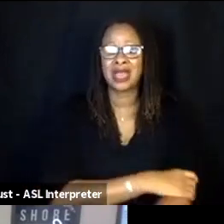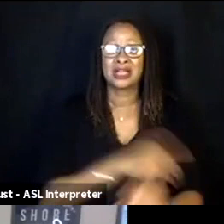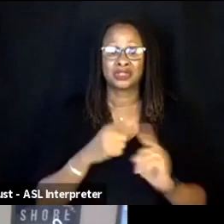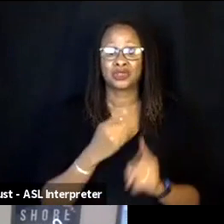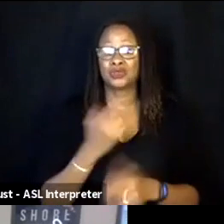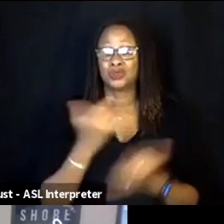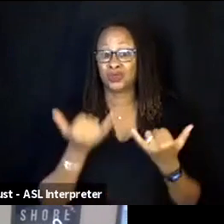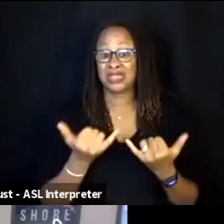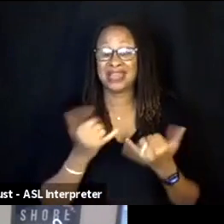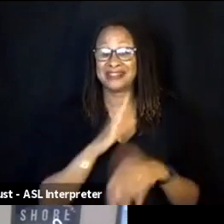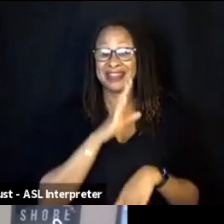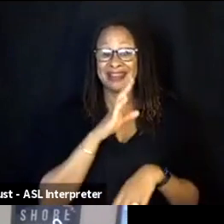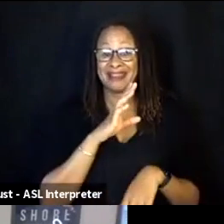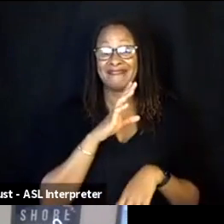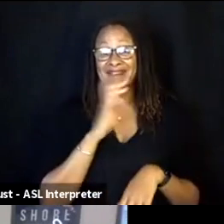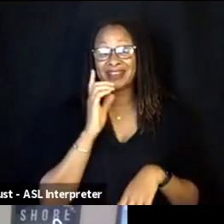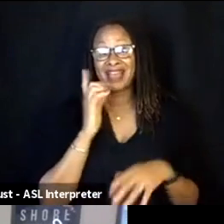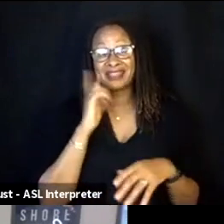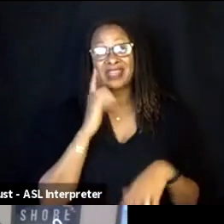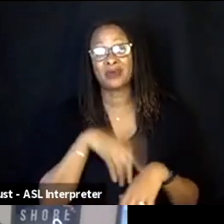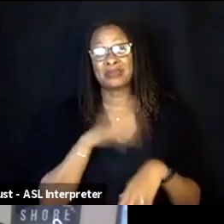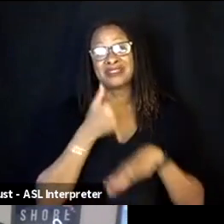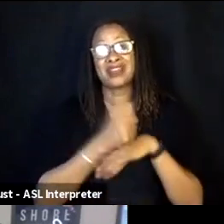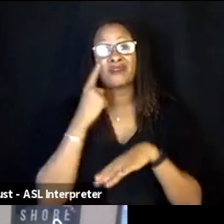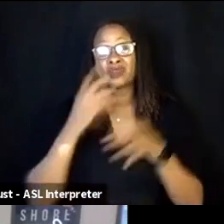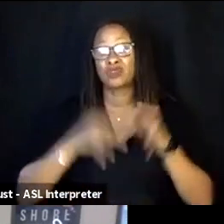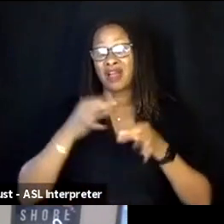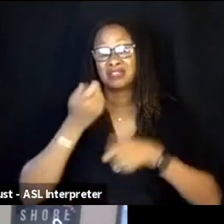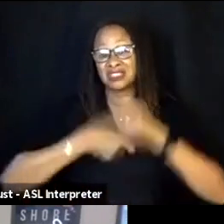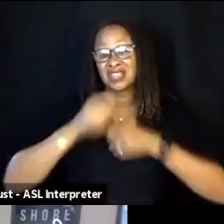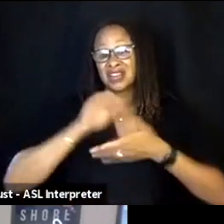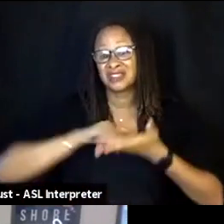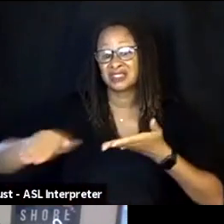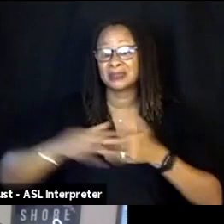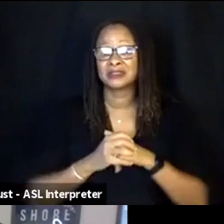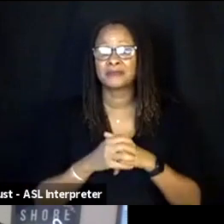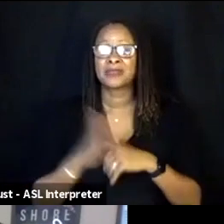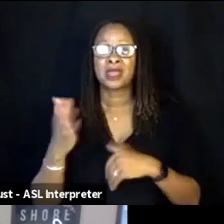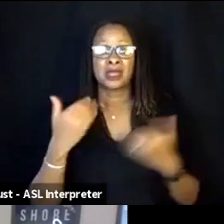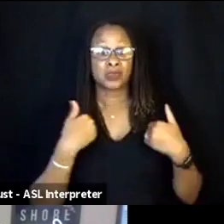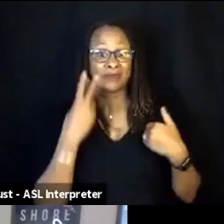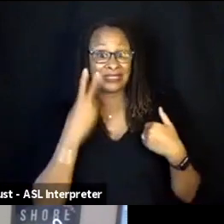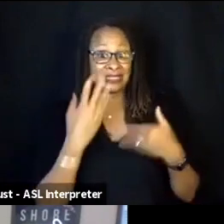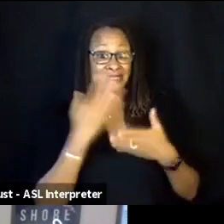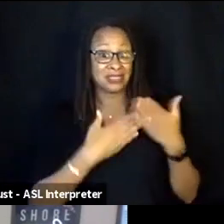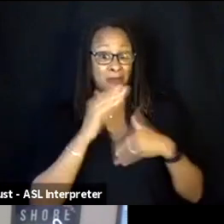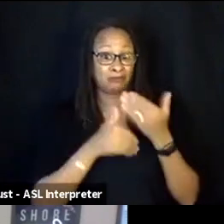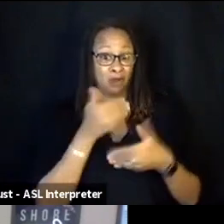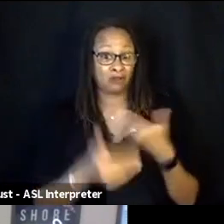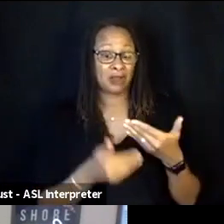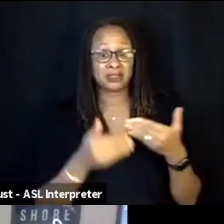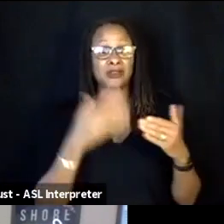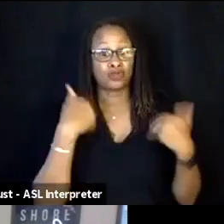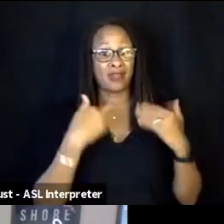really directly, I just think it would be set for trial rather than dismissed. So there's been some progress, and you've played